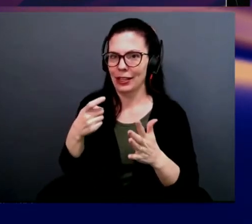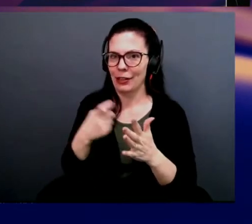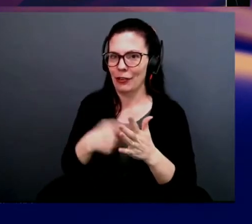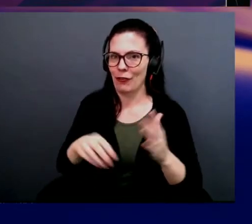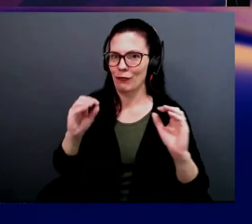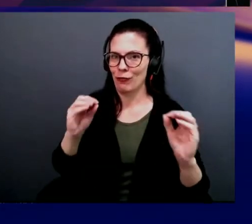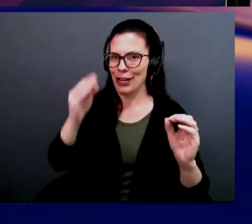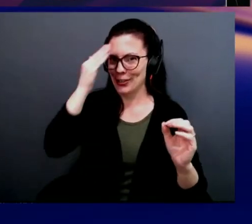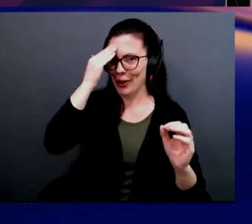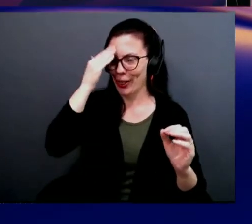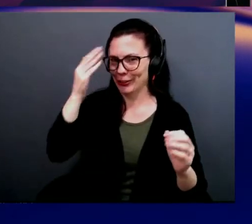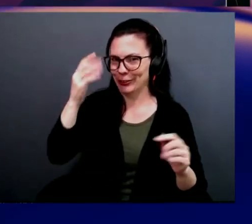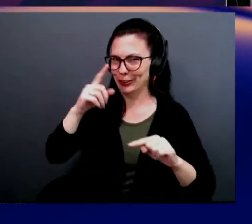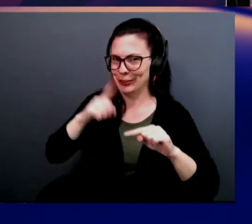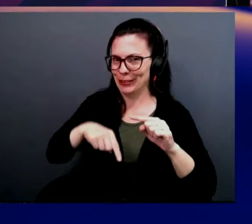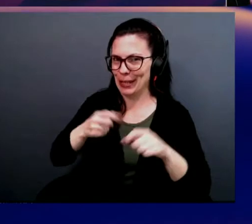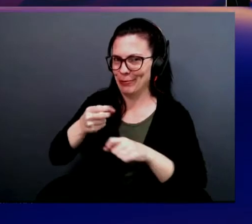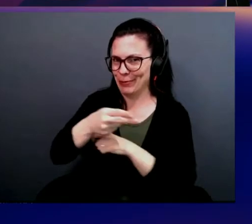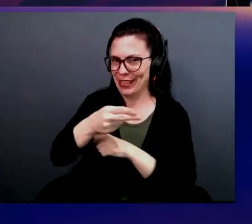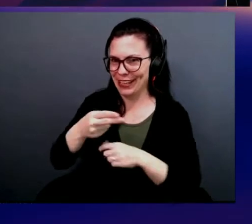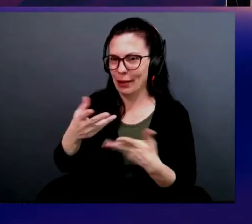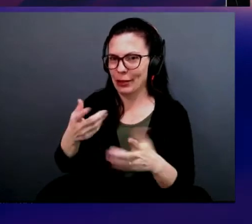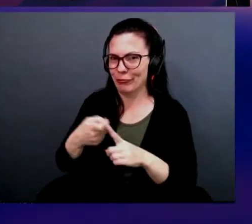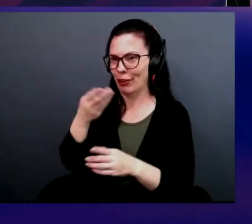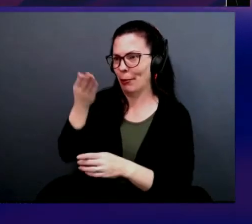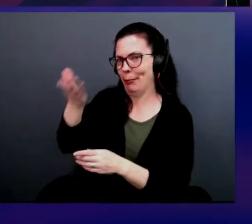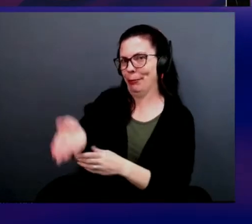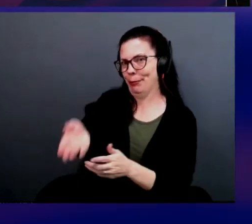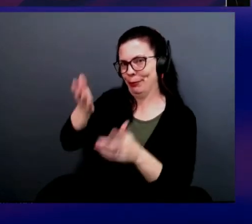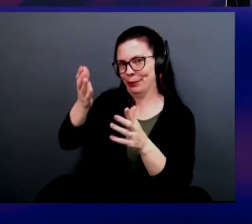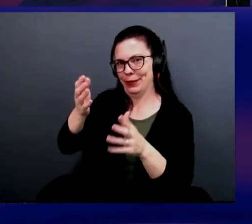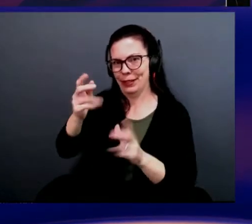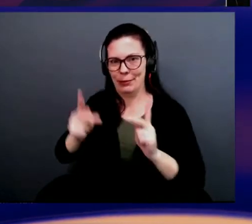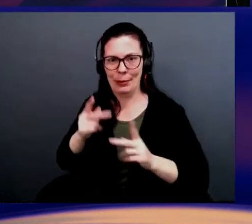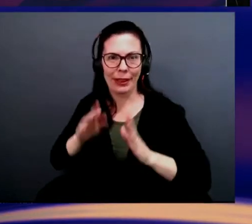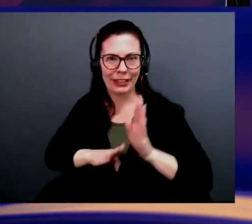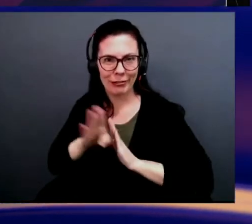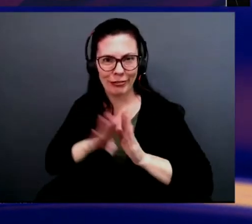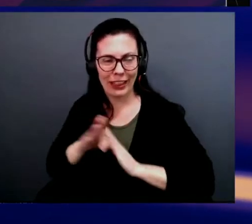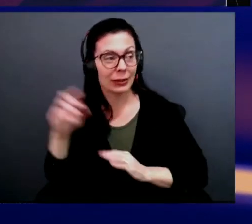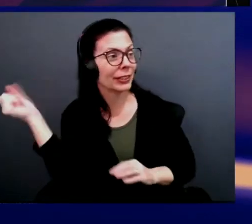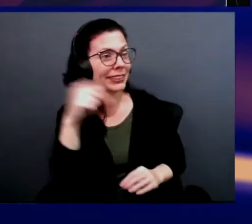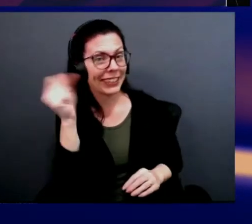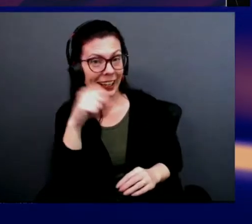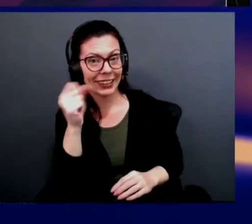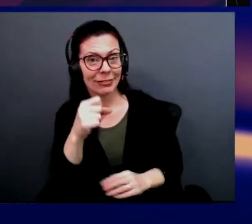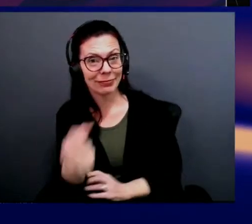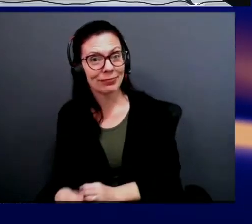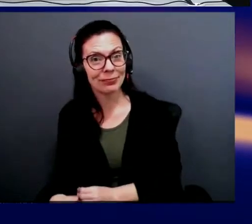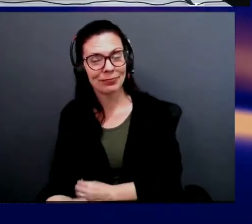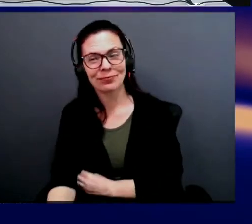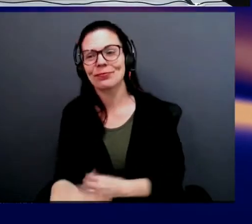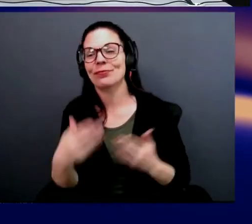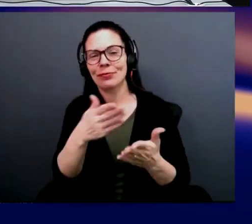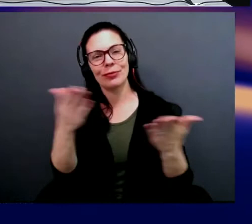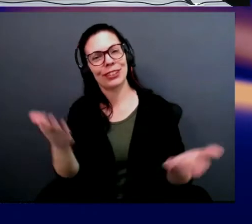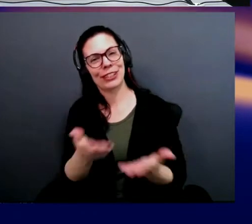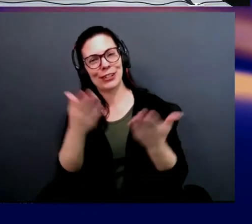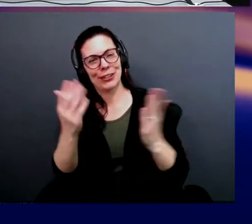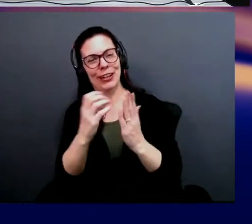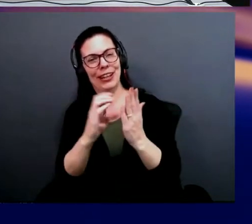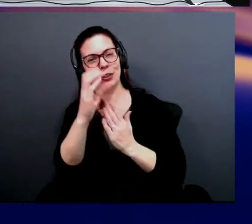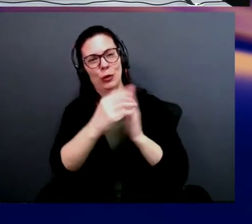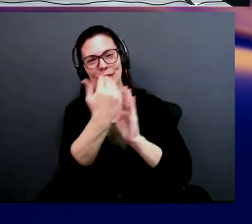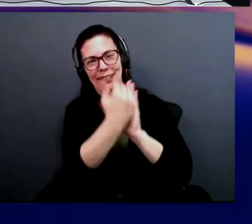from the source at that. Absolutely. Yeah. Yeah. All right, so once you're in the course catalog, you'll be able to filter